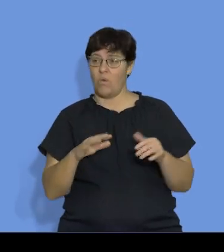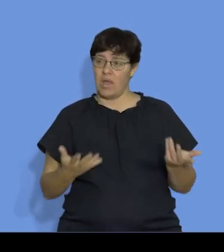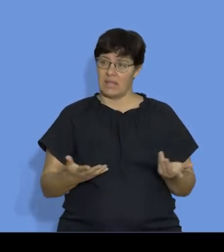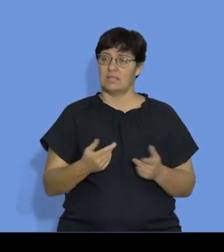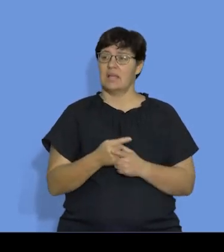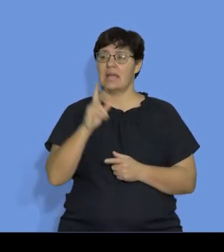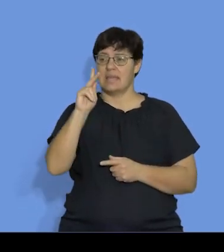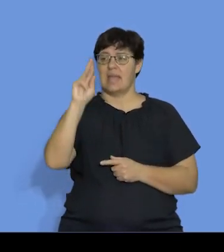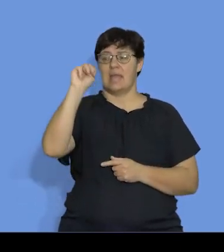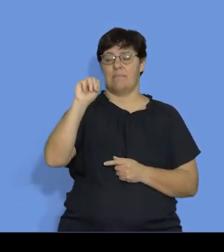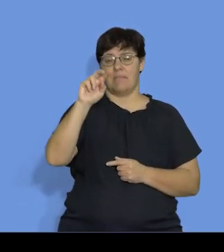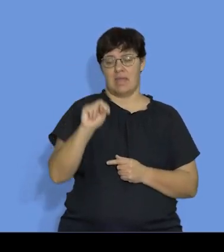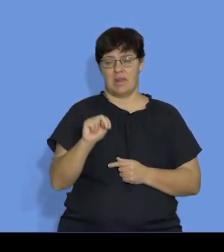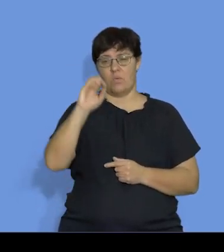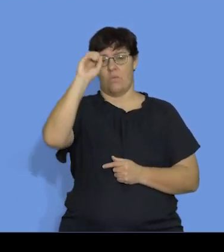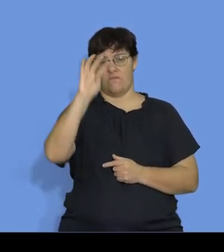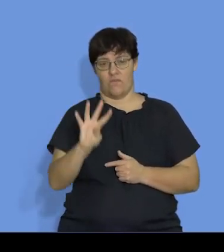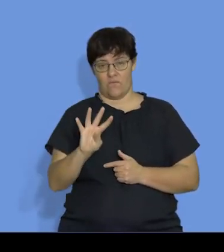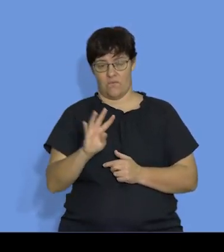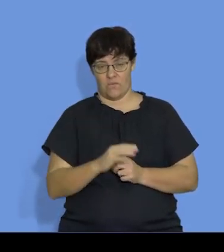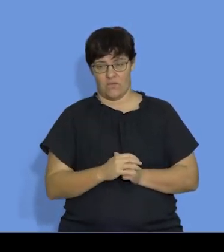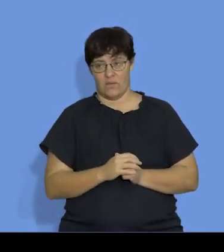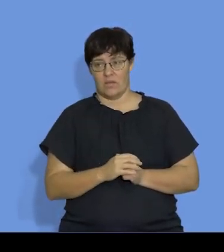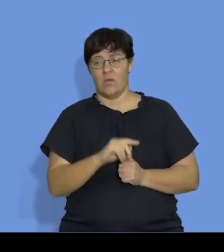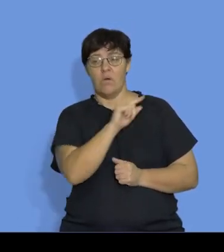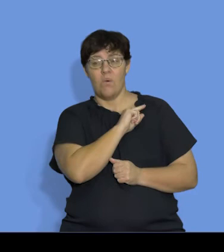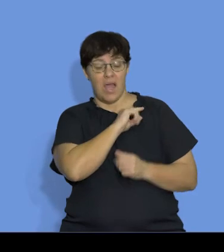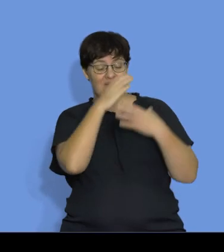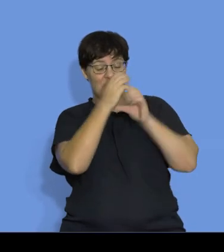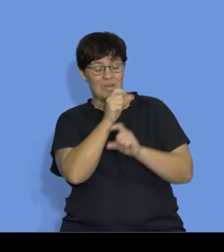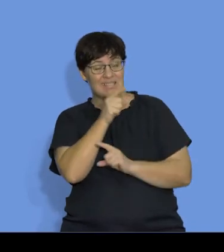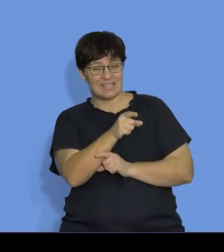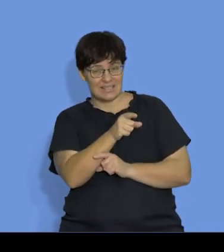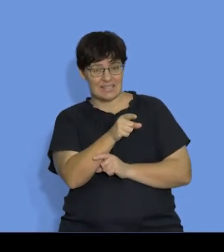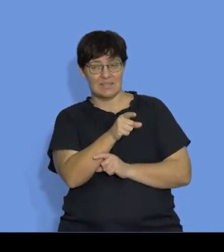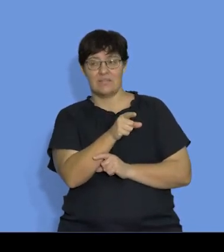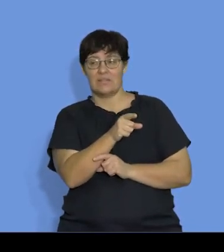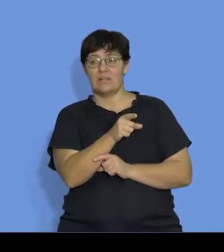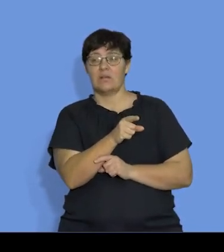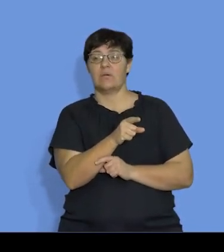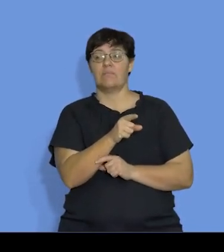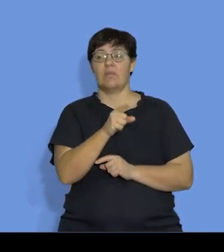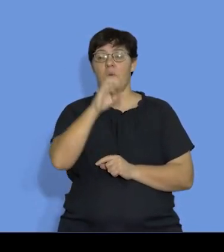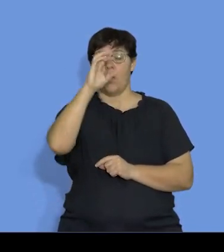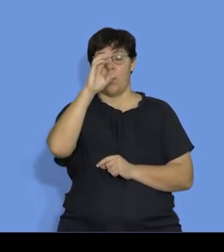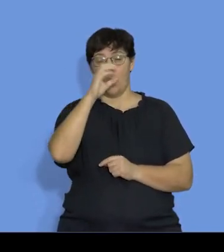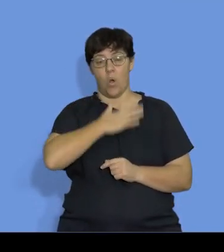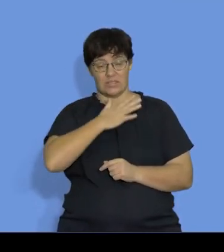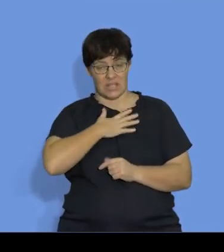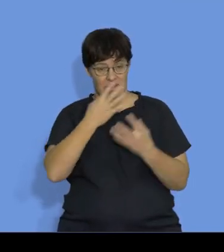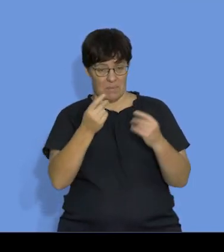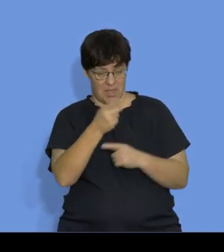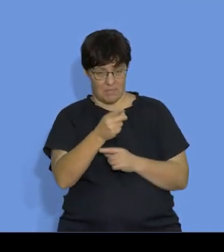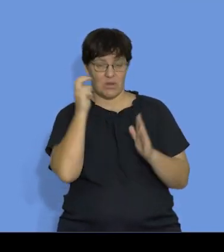is about chemical formula as well. But because focus is on oxidation numbers, this takes us to the rules